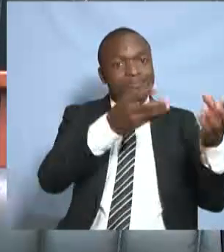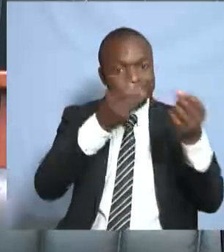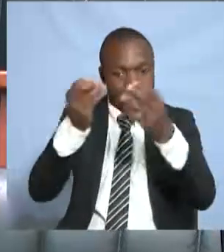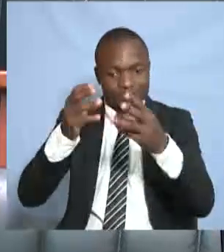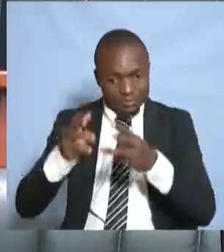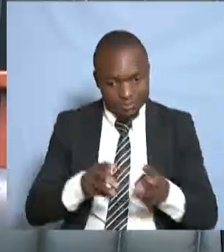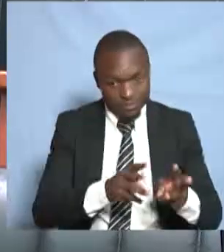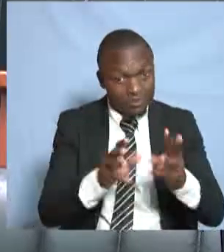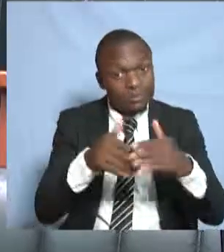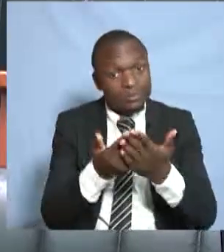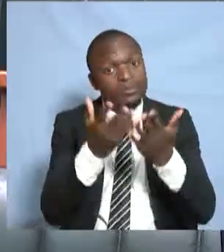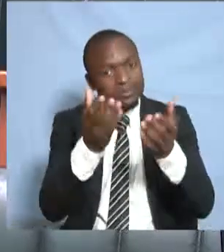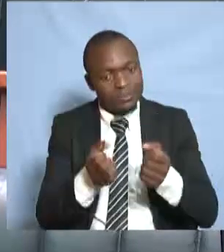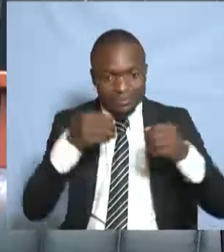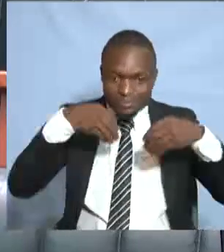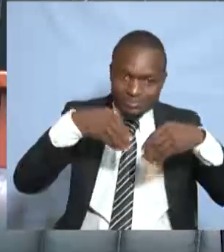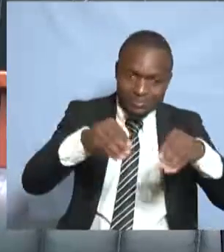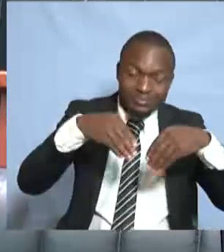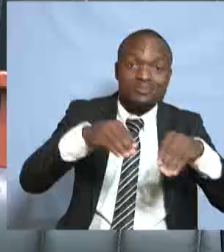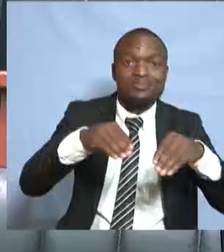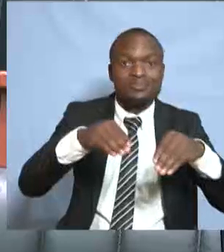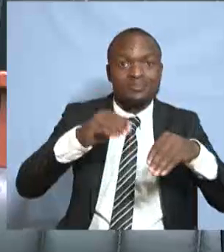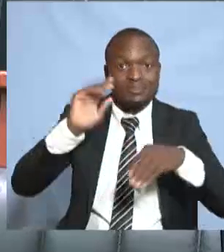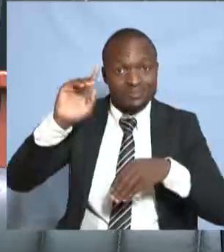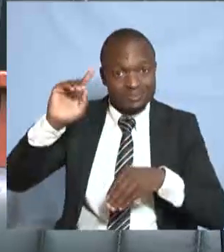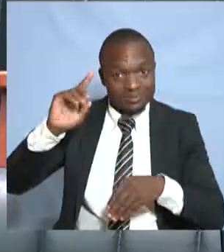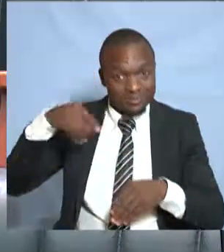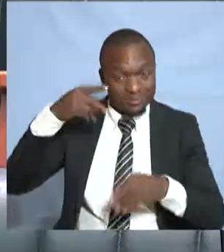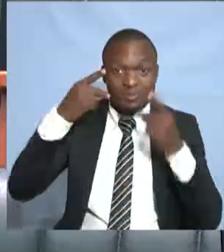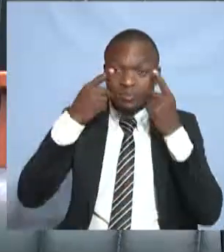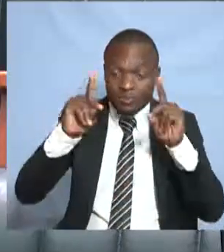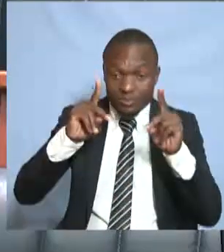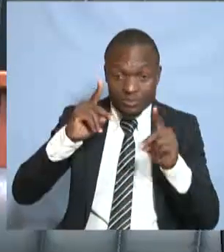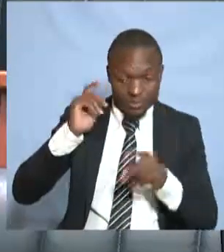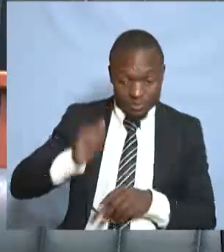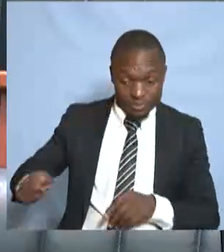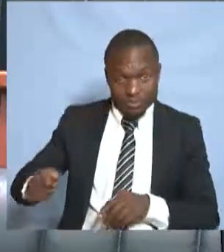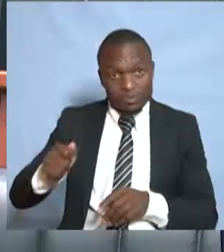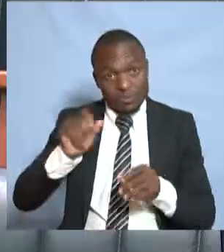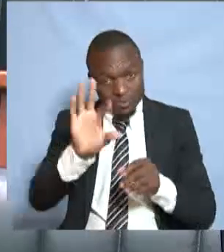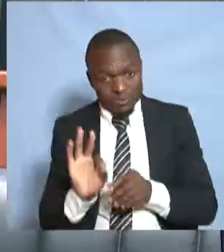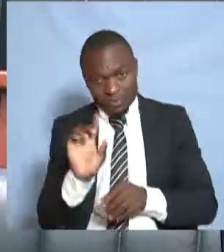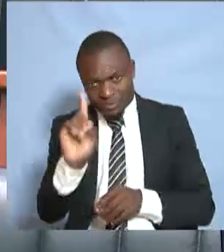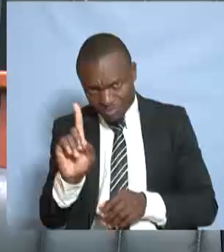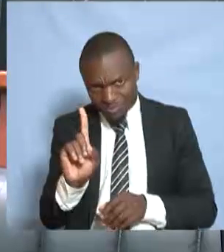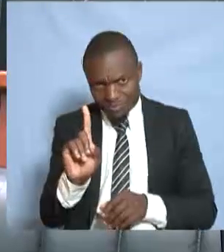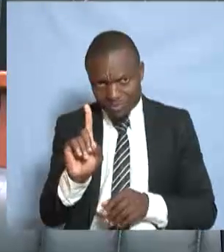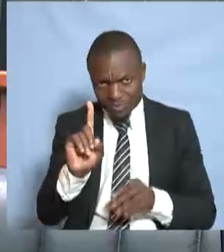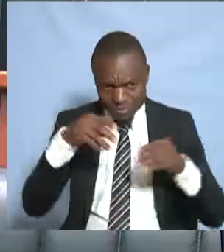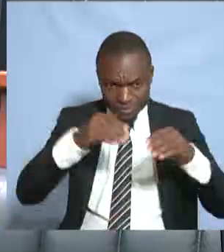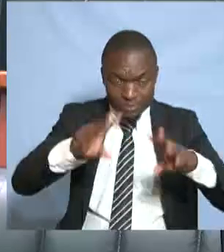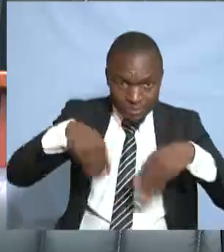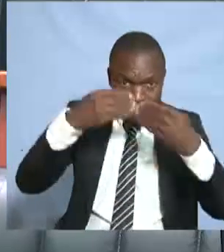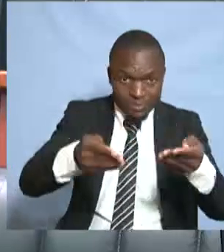options on how they would want to sell public assets. Can they isolate just one option and give